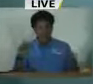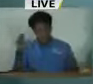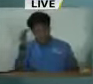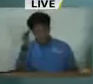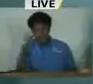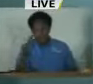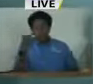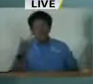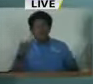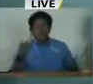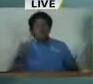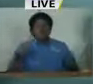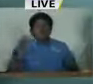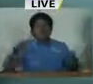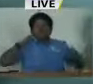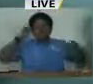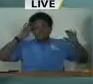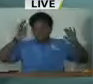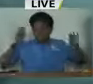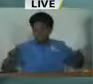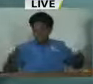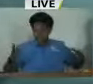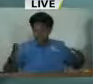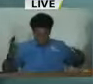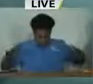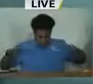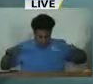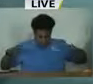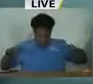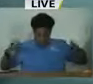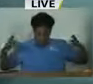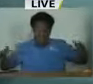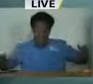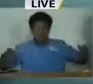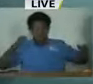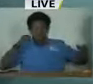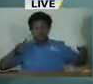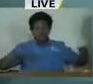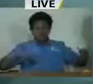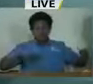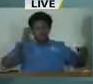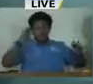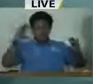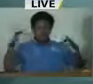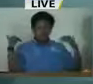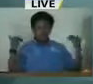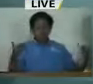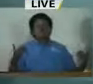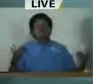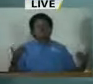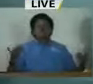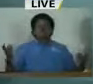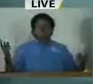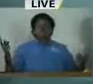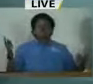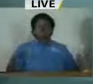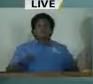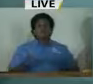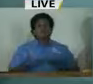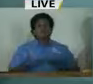we have to decide as a parliament if we are going to come clean with it. It